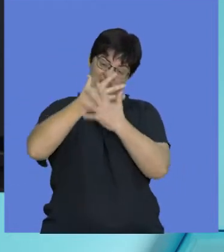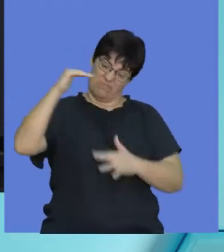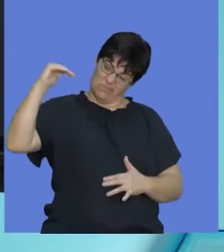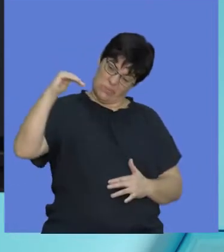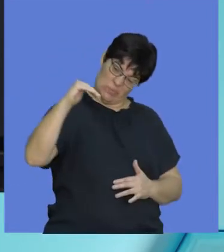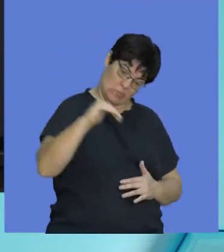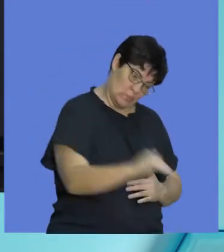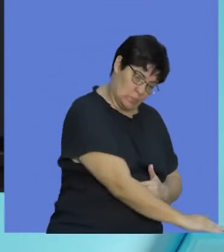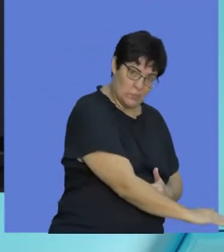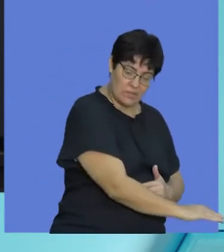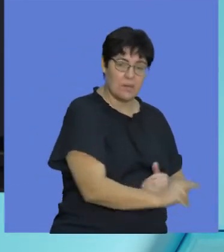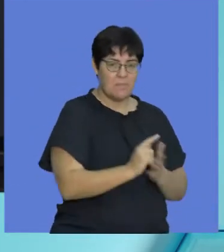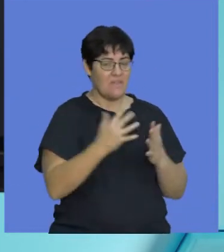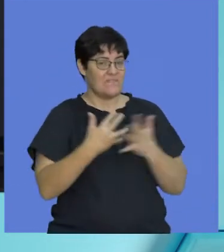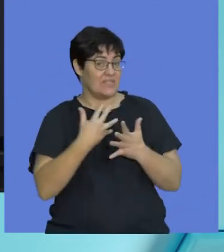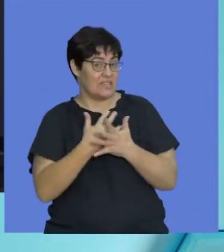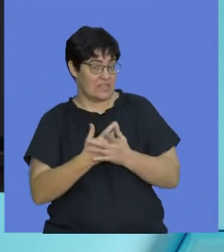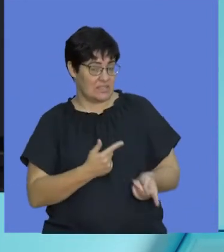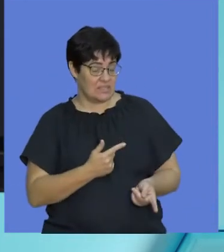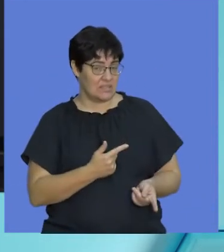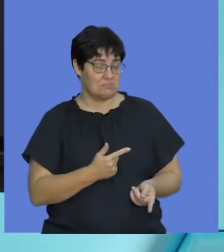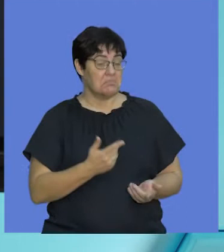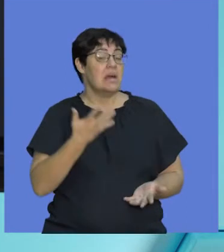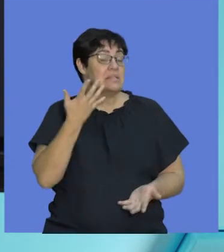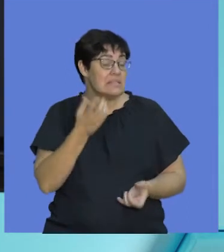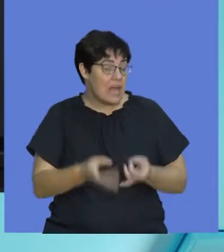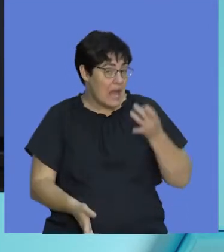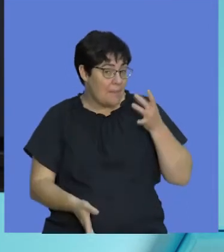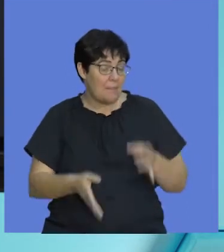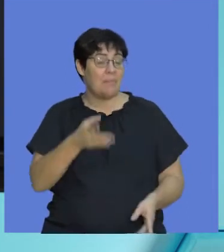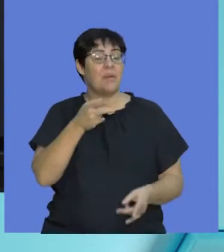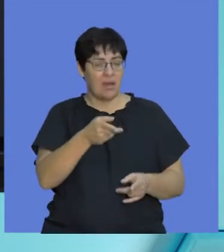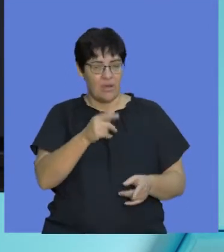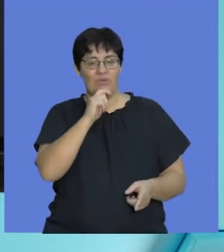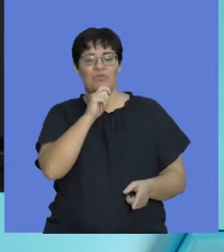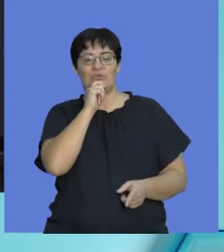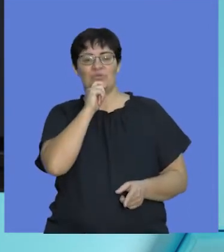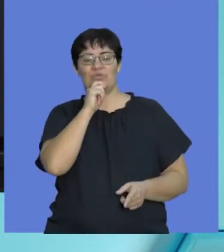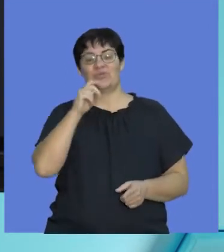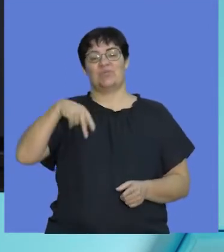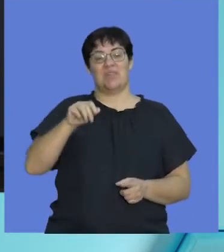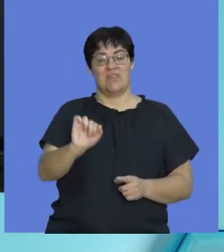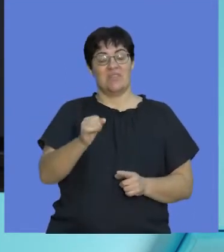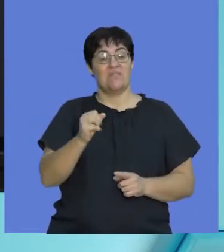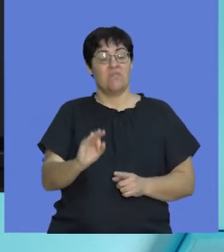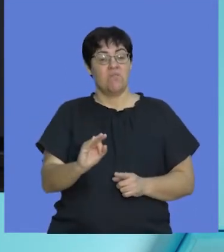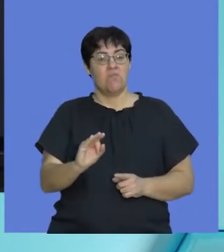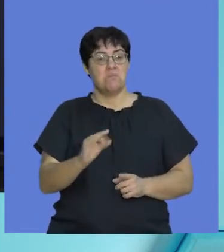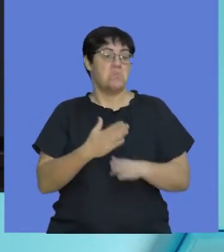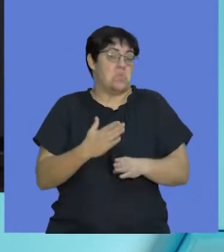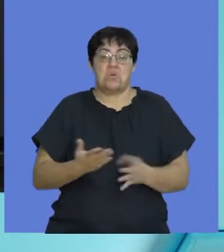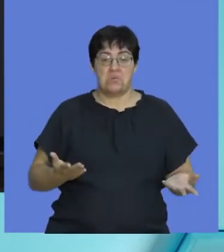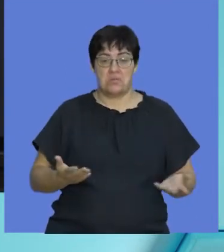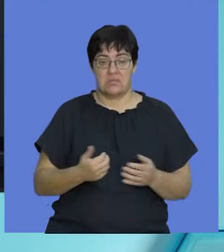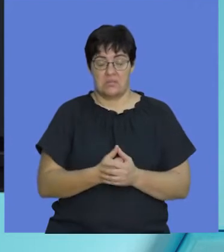that we mean they're going faster. Sometimes we'll use the momentum in terms of work.